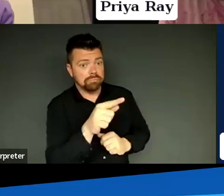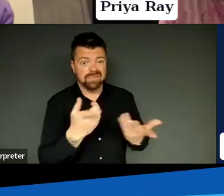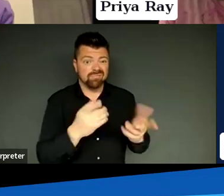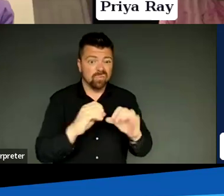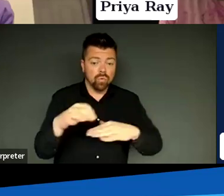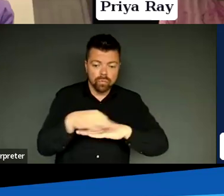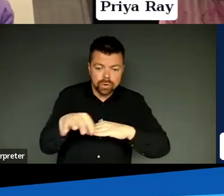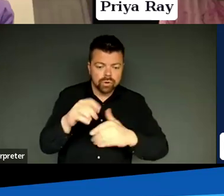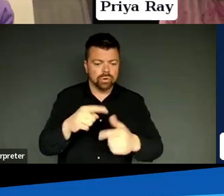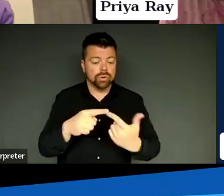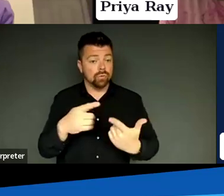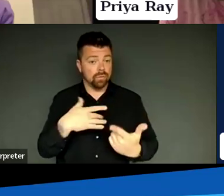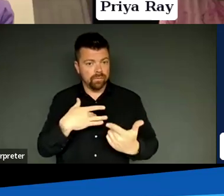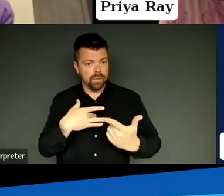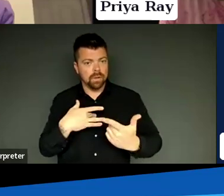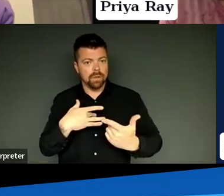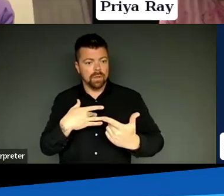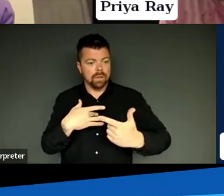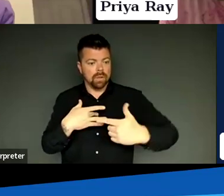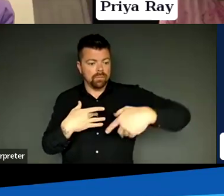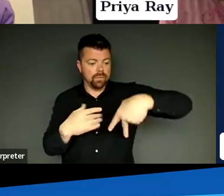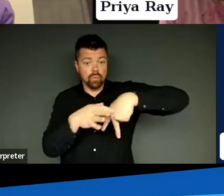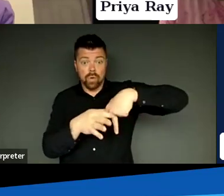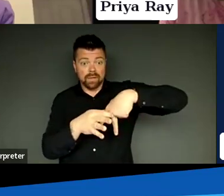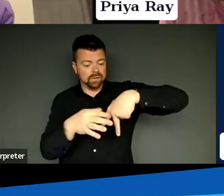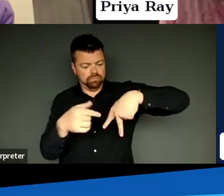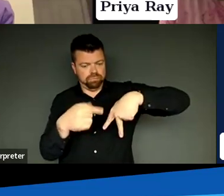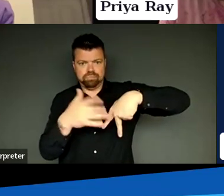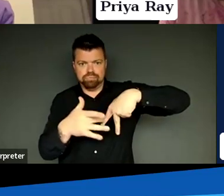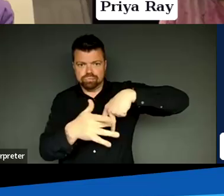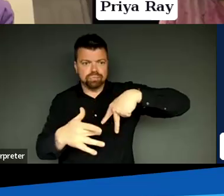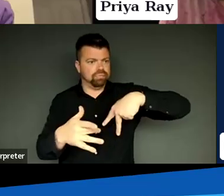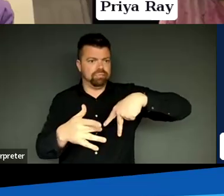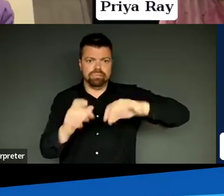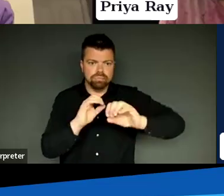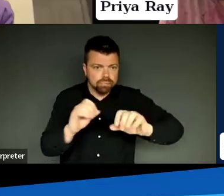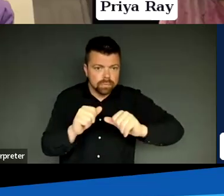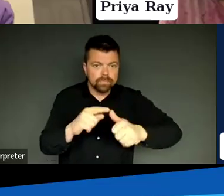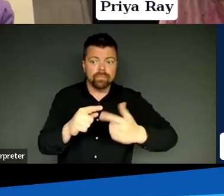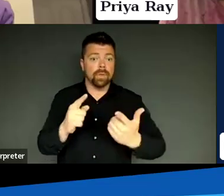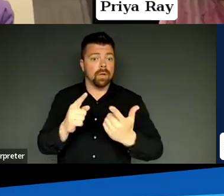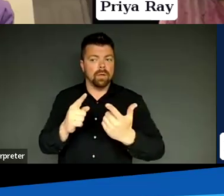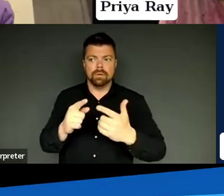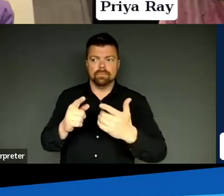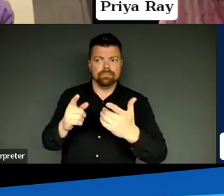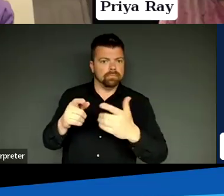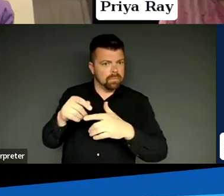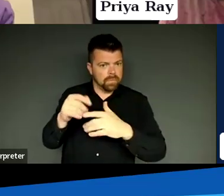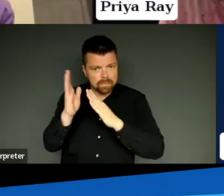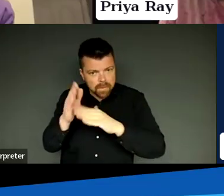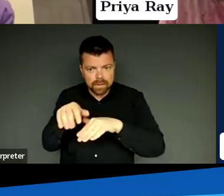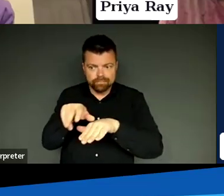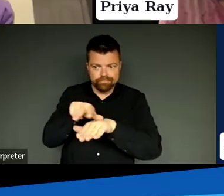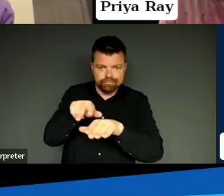or feeling from the waist down. They're bedbound for 5 years. Now their thighs are rotated out and their